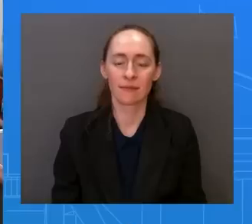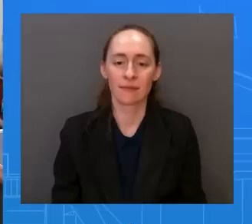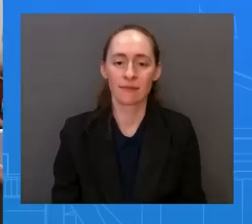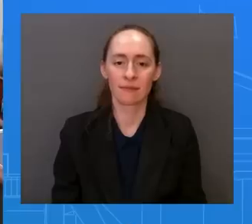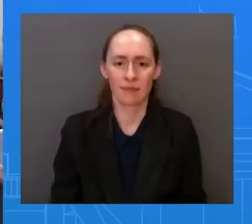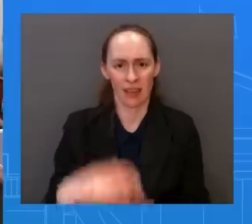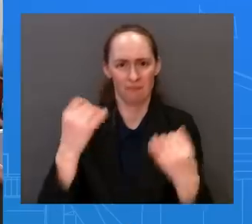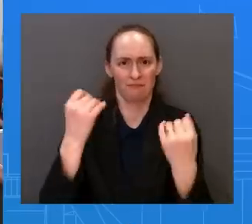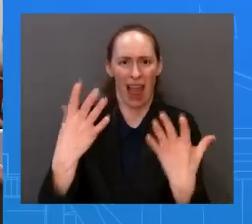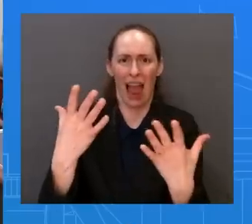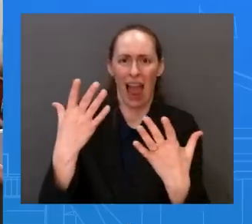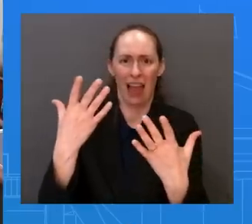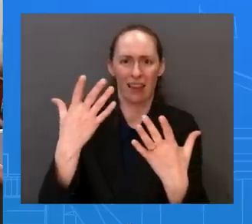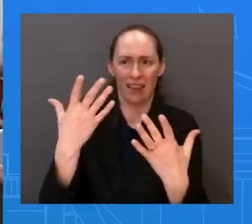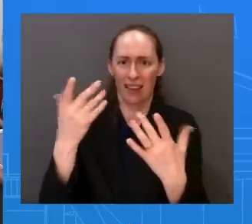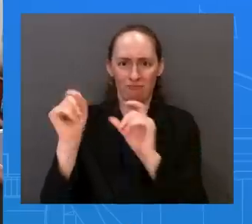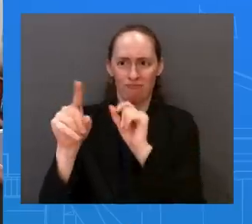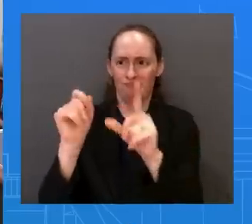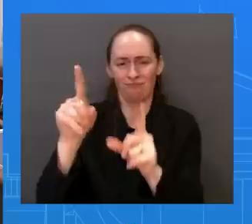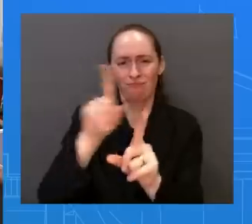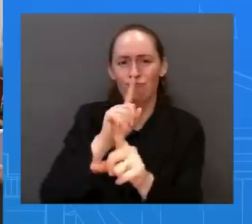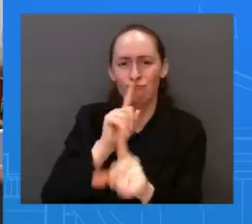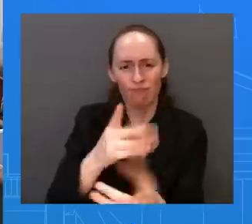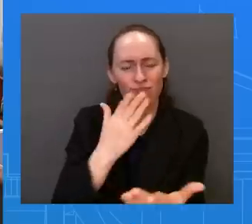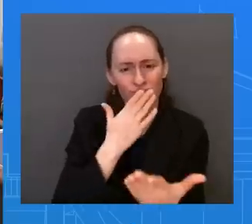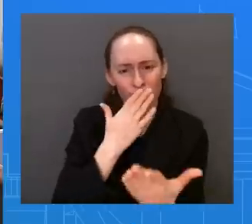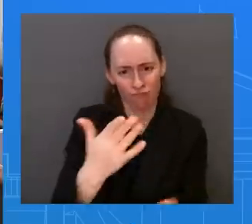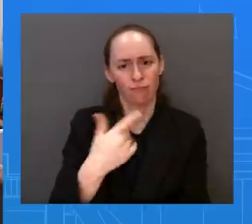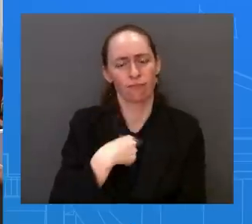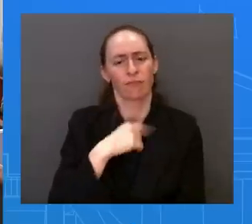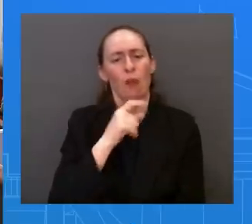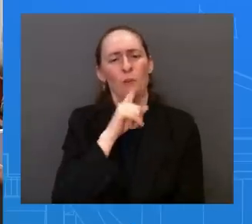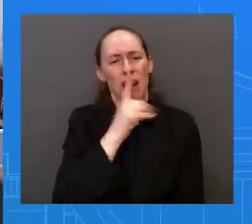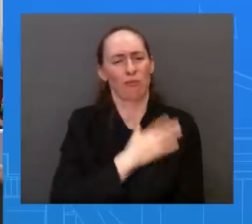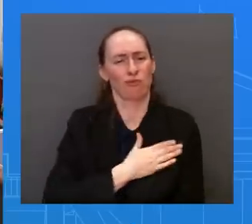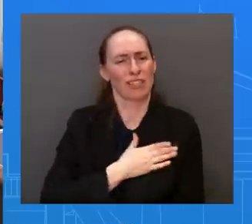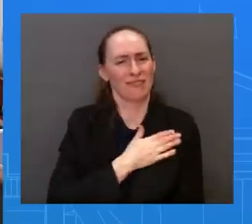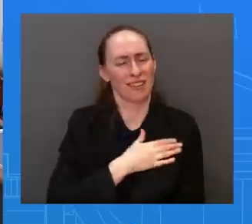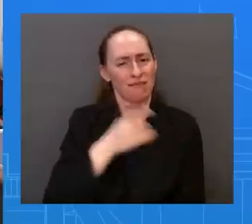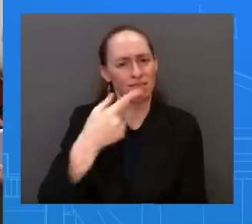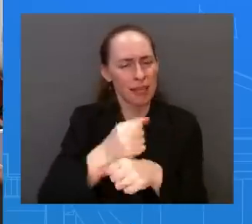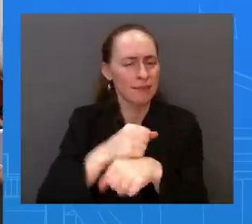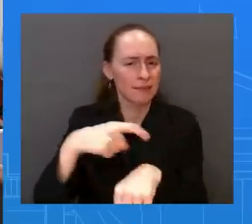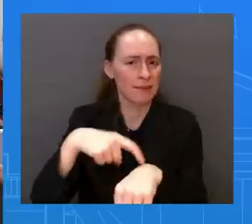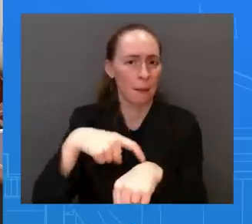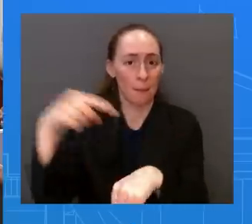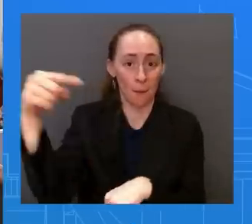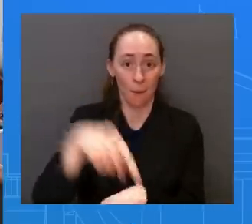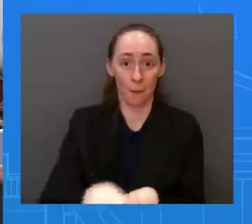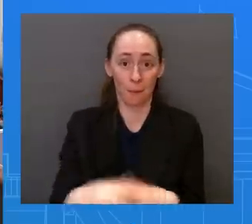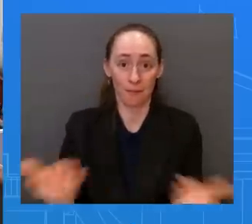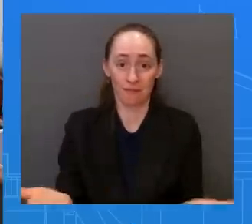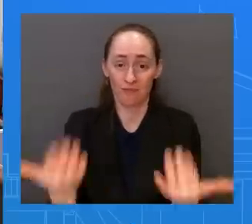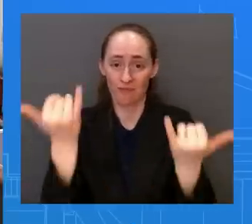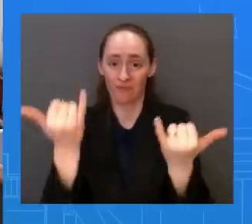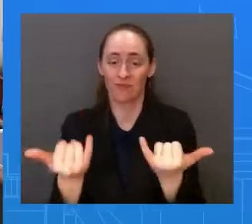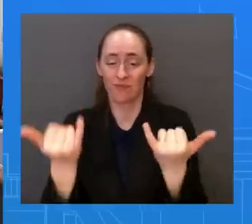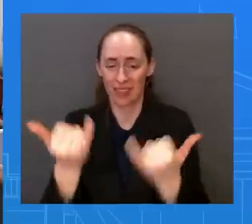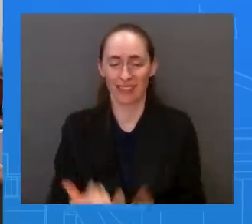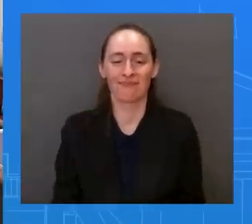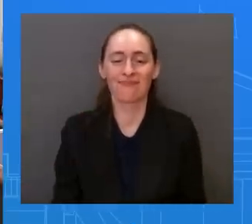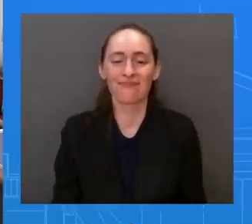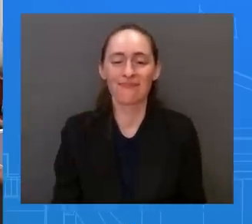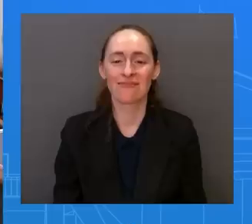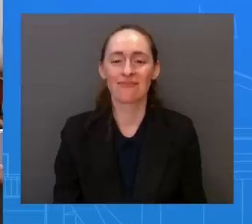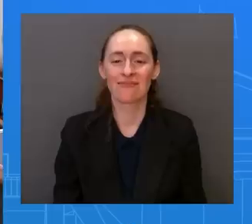and we do really appreciate it. A number of them dealt with this perception issue of how Americans are feeling differently than a lot